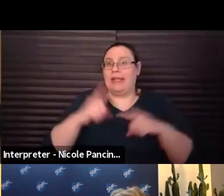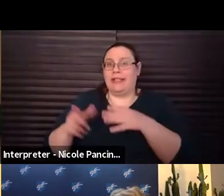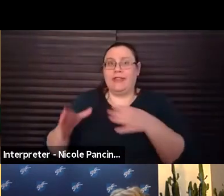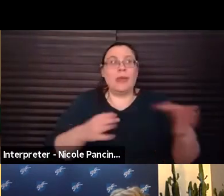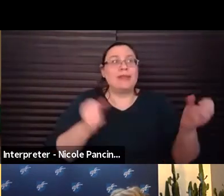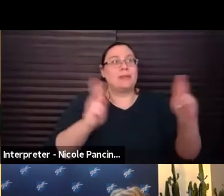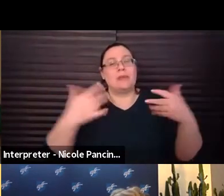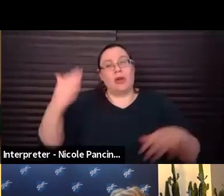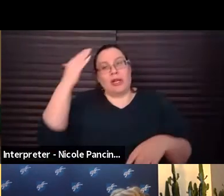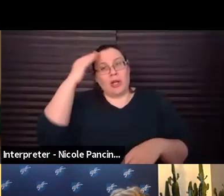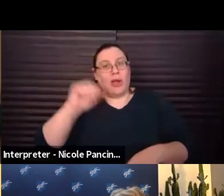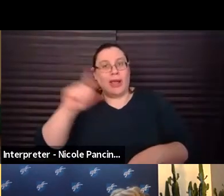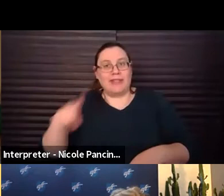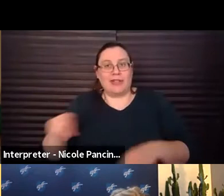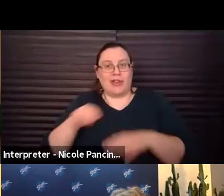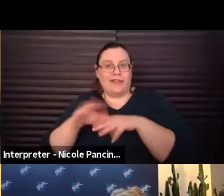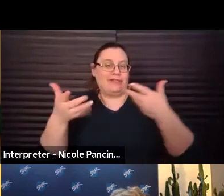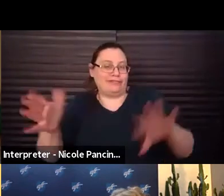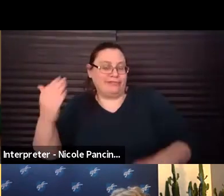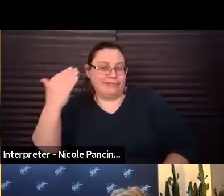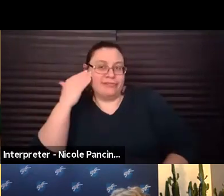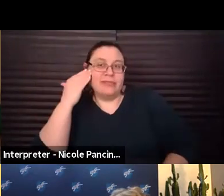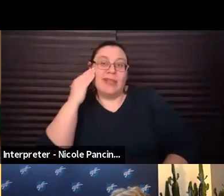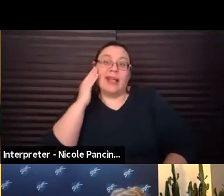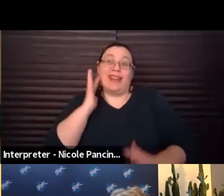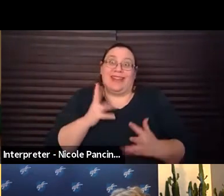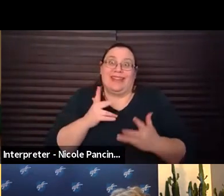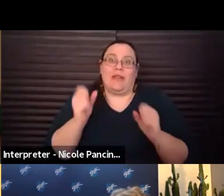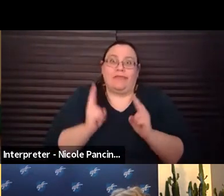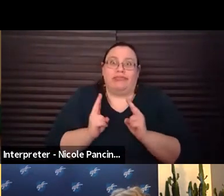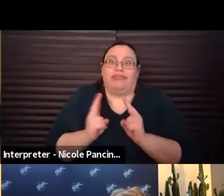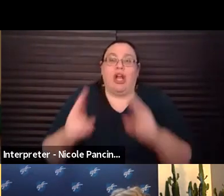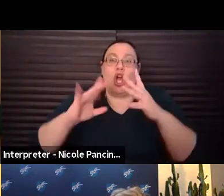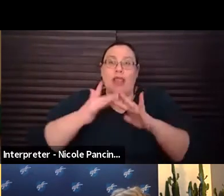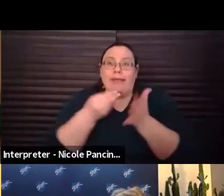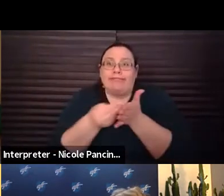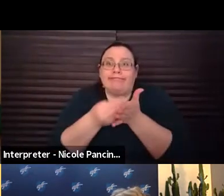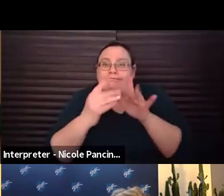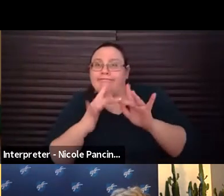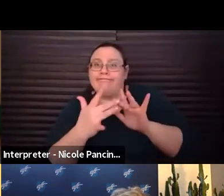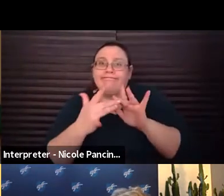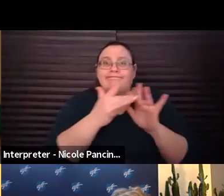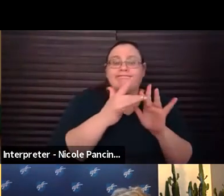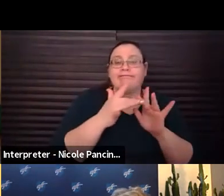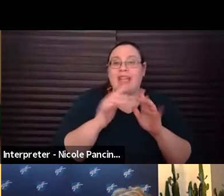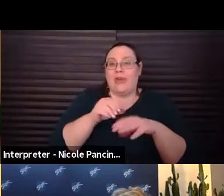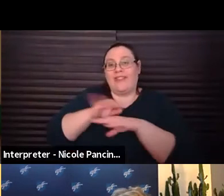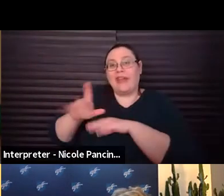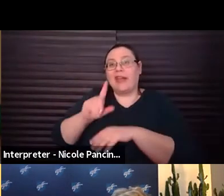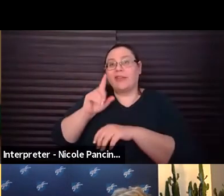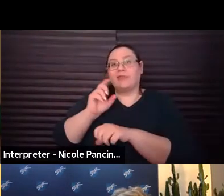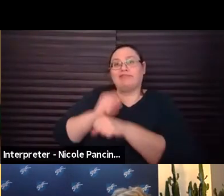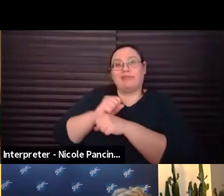about the Amazon effect already and this acceleration of rushing to online shopping and the impacts that has on bricks and mortar stores